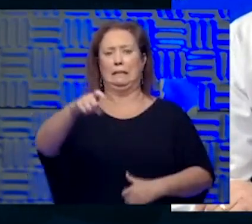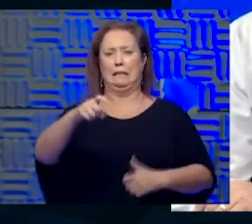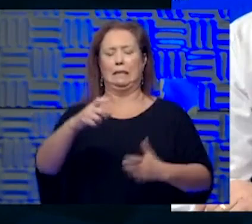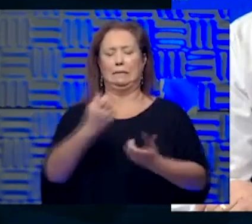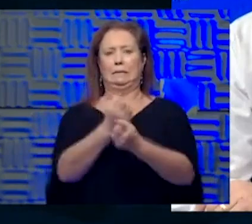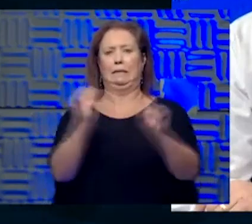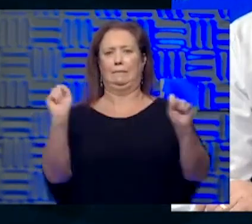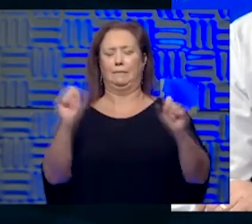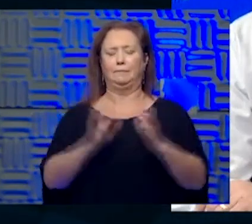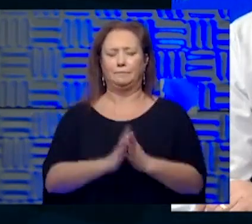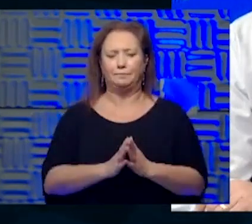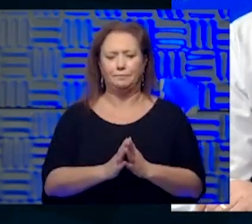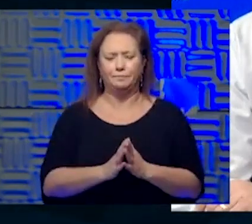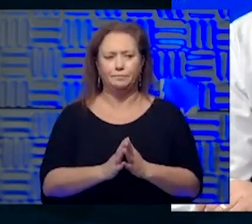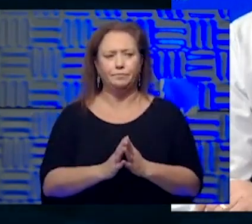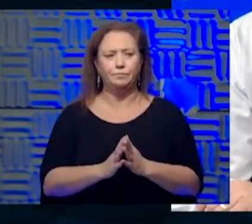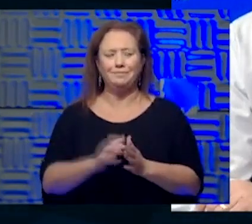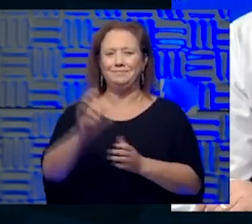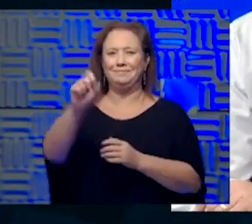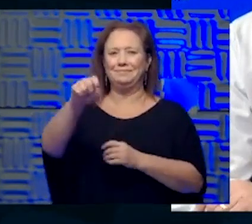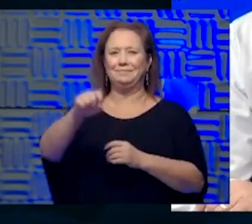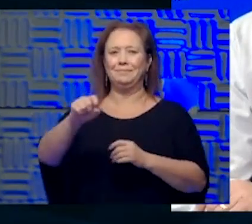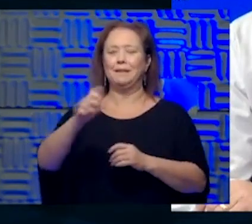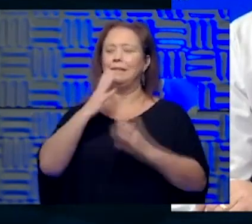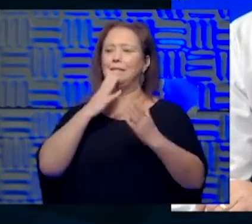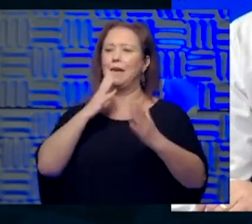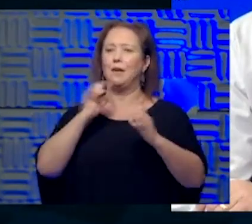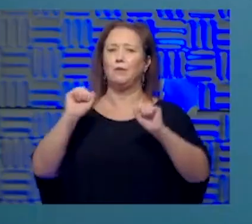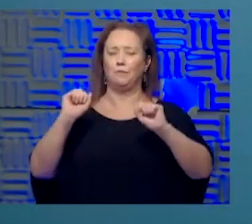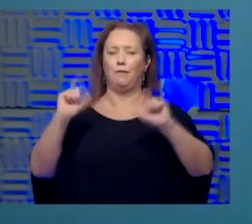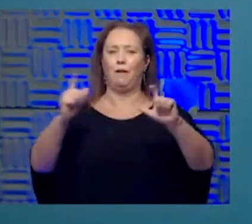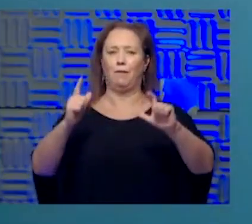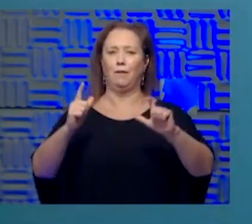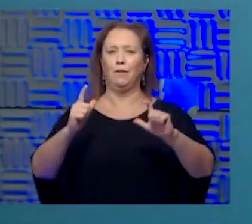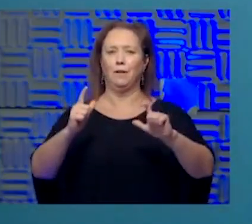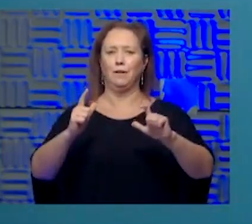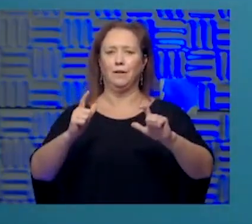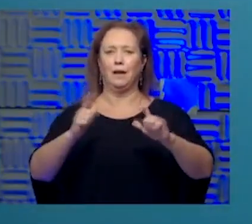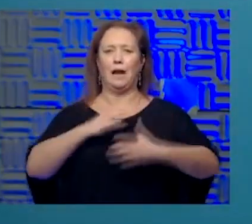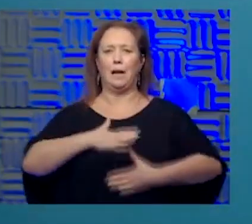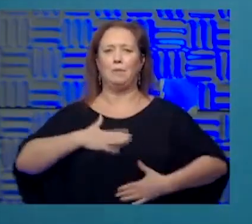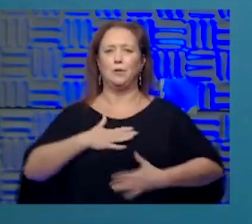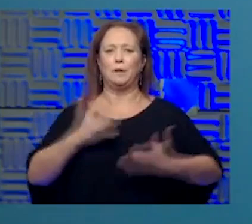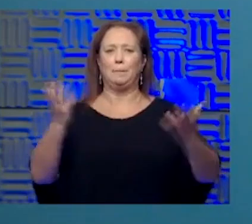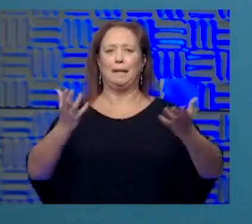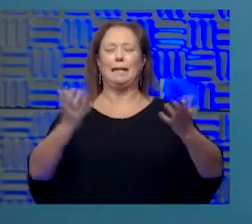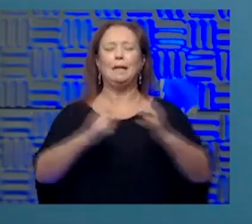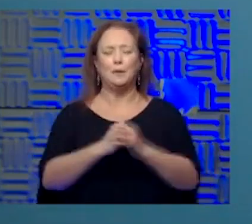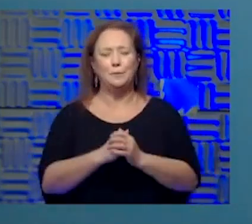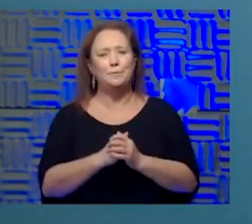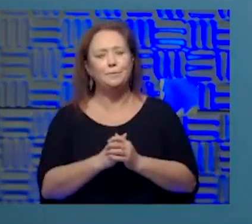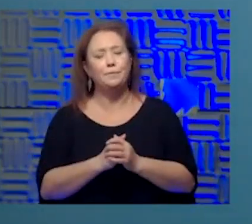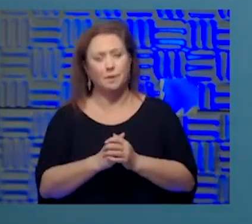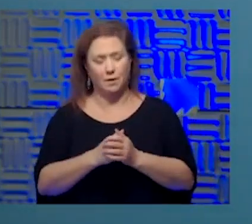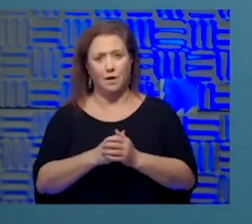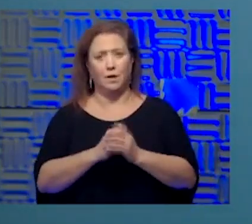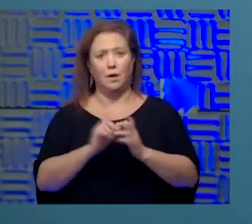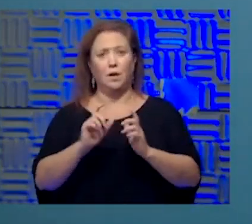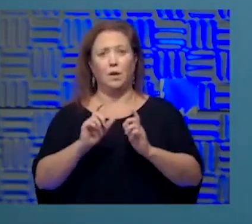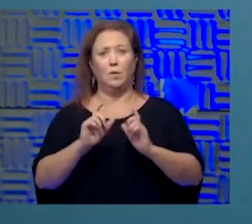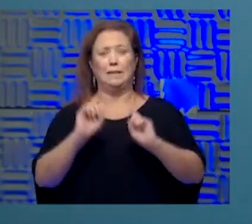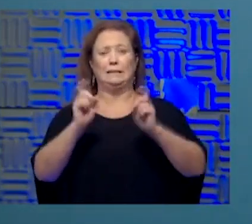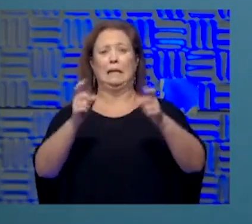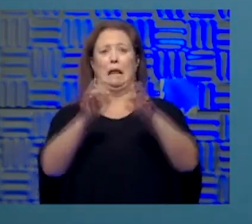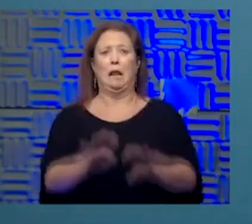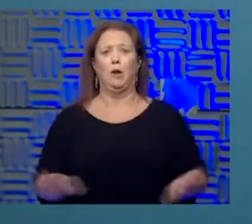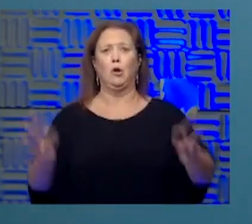and safe. Yeah, absolutely. Thank you guys for having me. I appreciate being on. We did issue an urgent